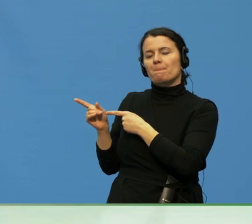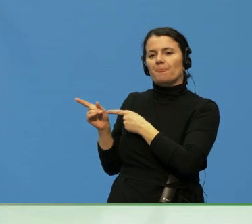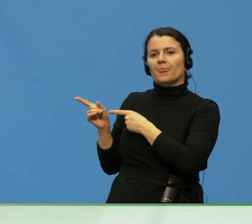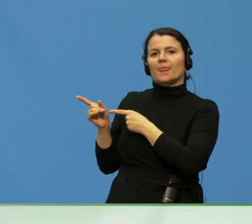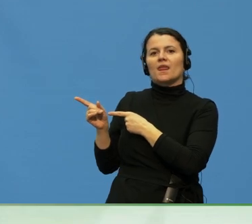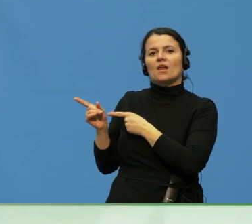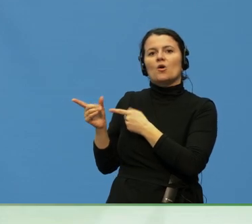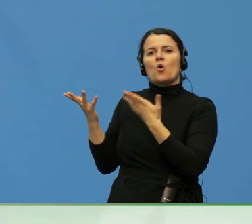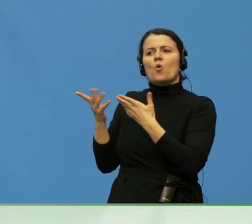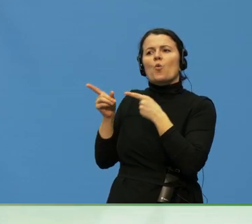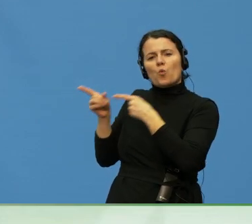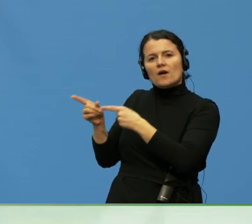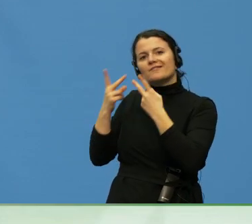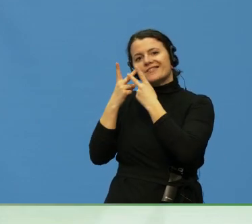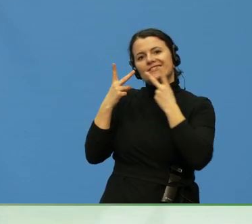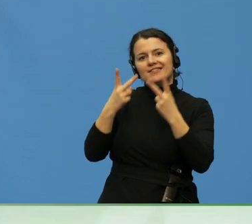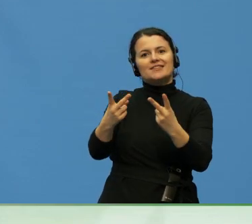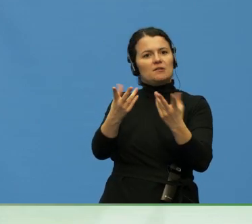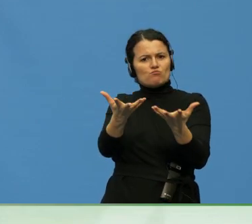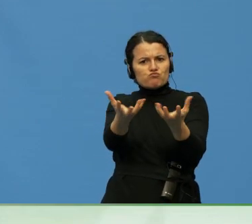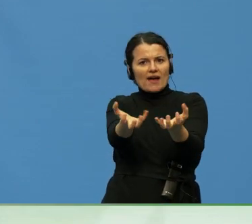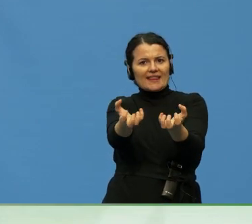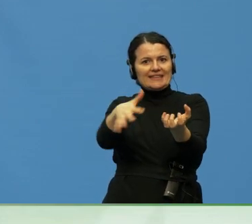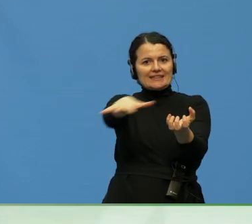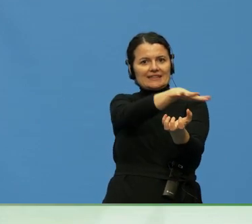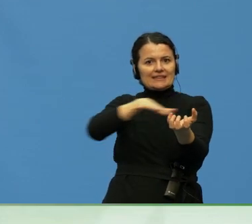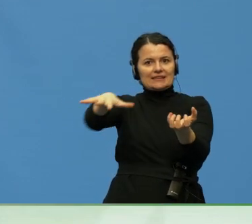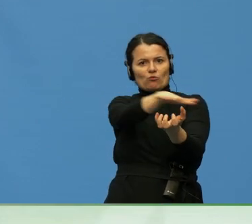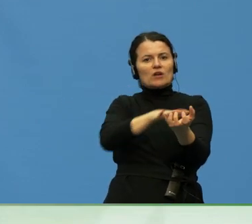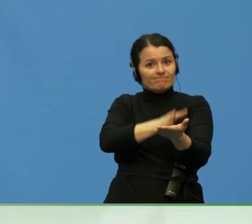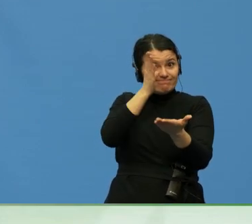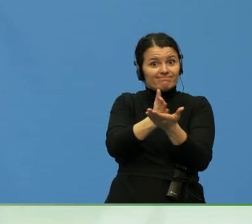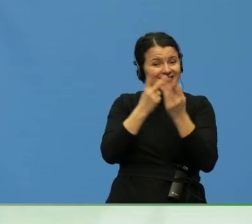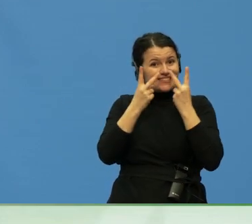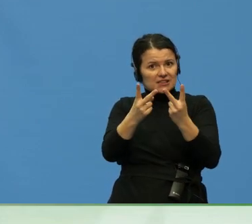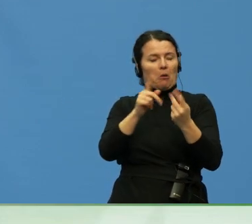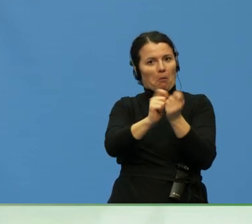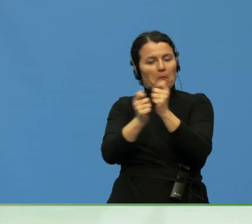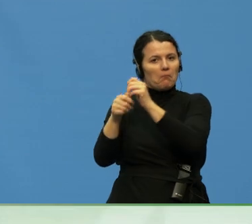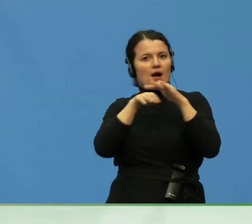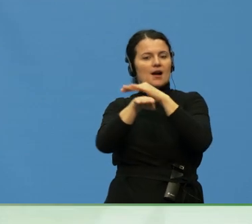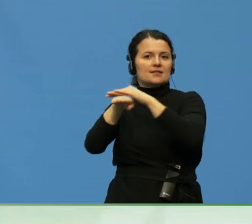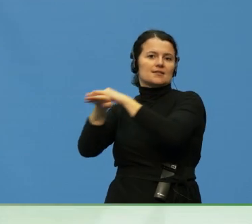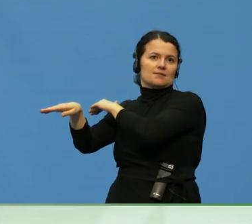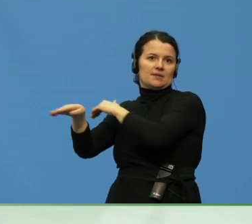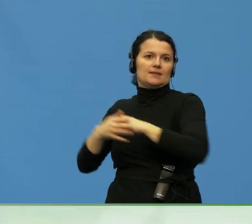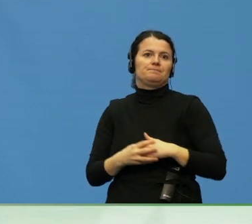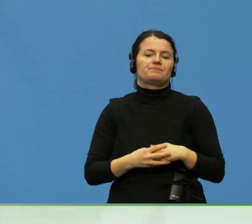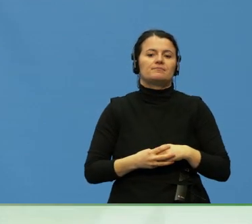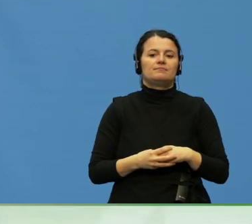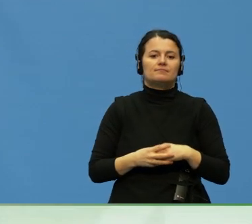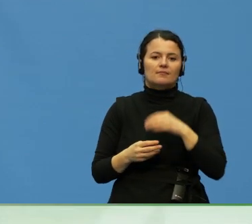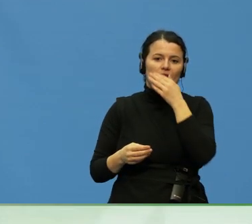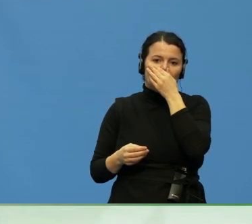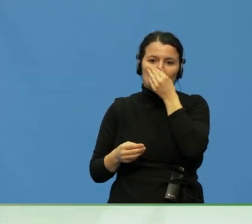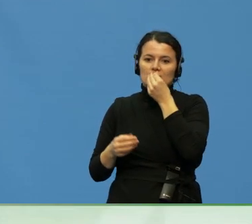in practice to make the world more accessible. Our speakers have been selected very carefully, so we have jointly selected ourselves because they